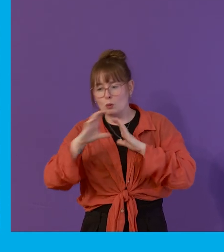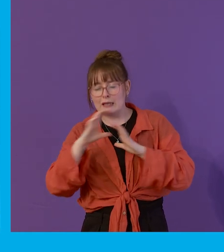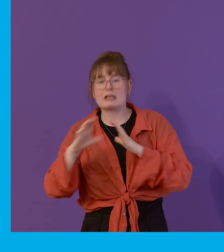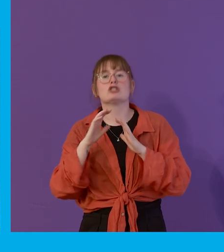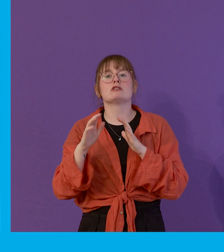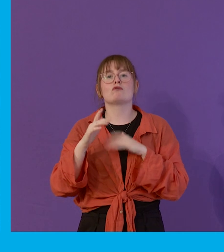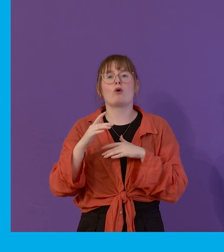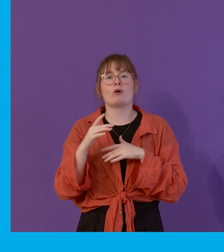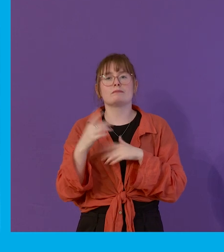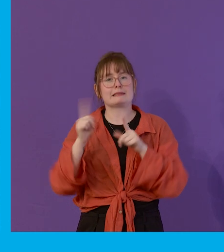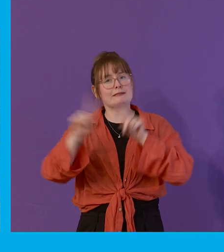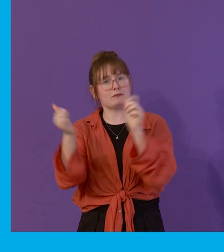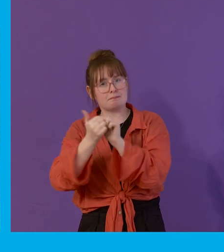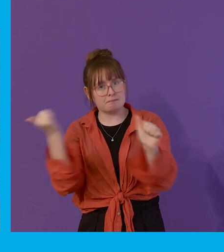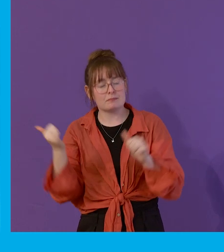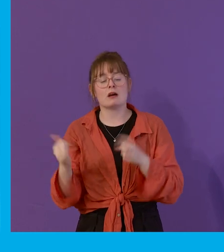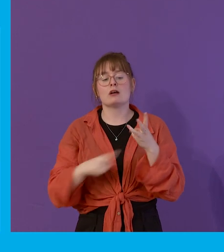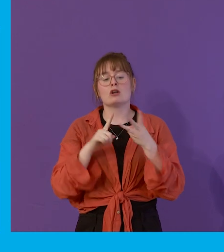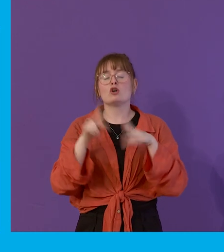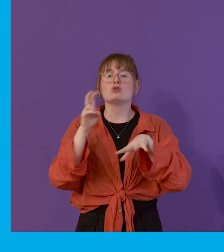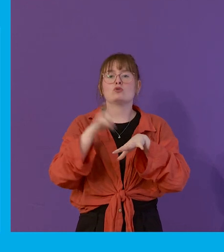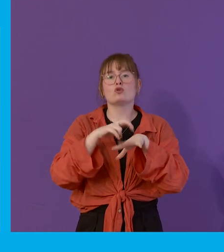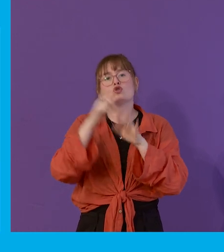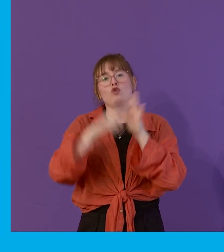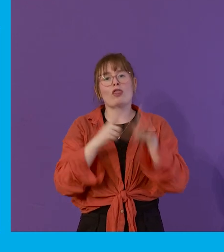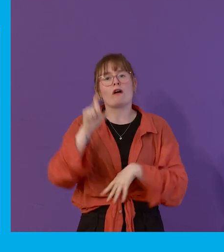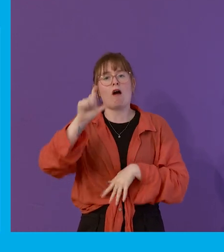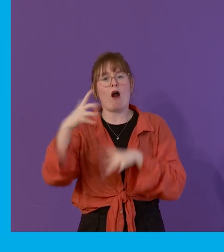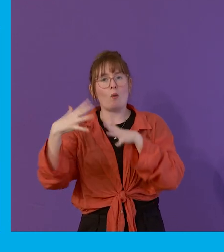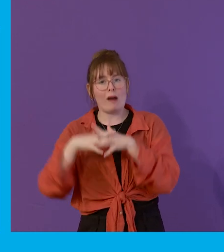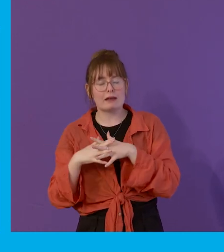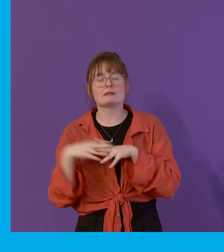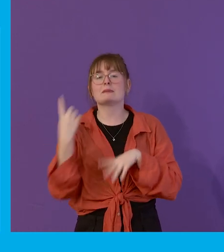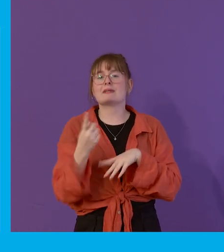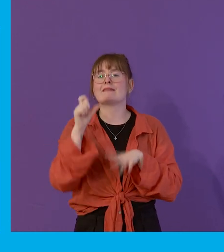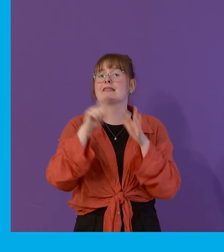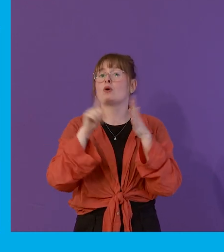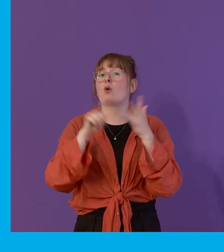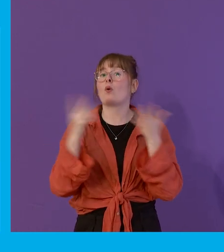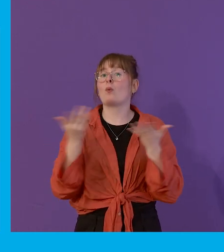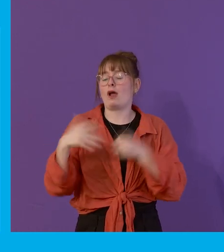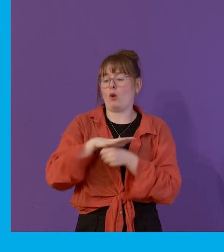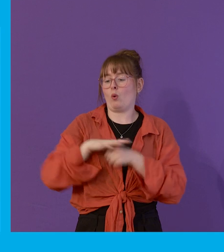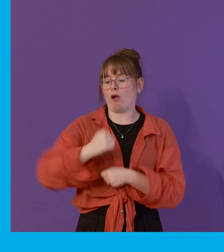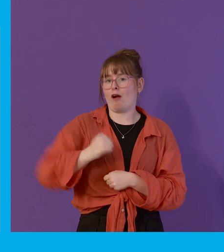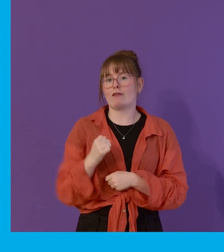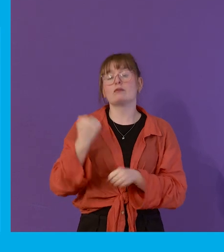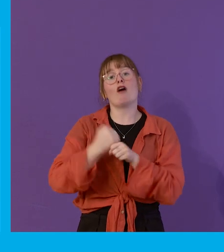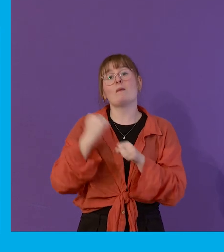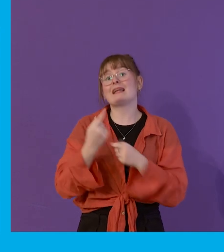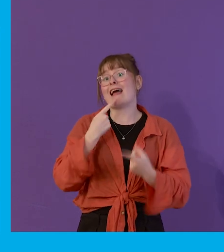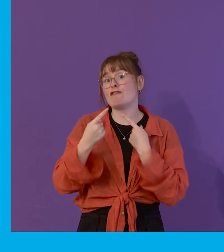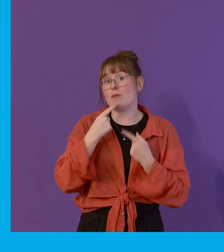Scotland. And Dr. Jonathan Carr-West has been chief executive at the Local Government Information